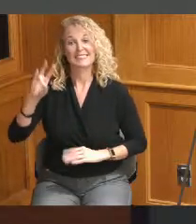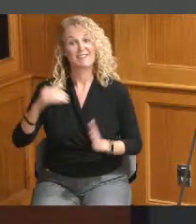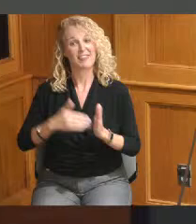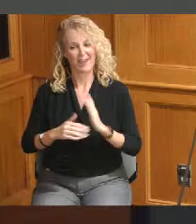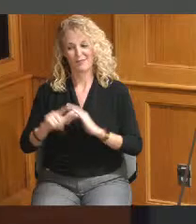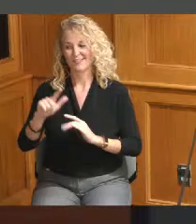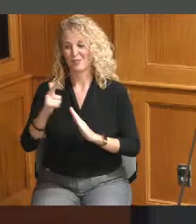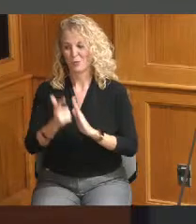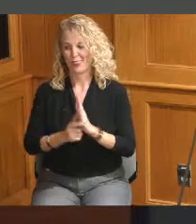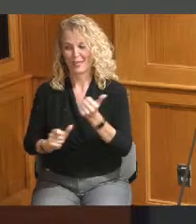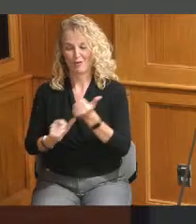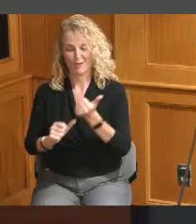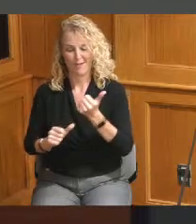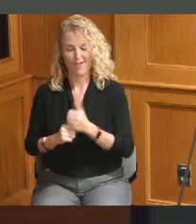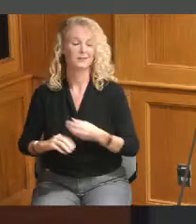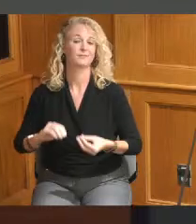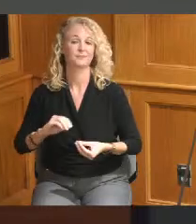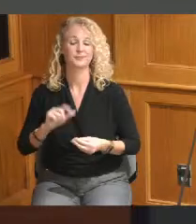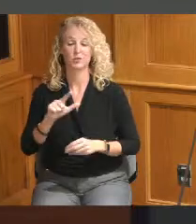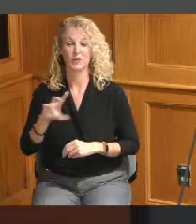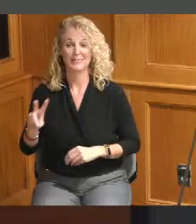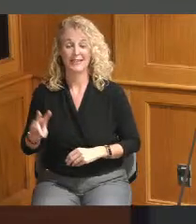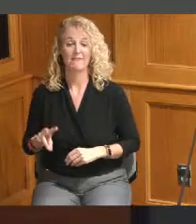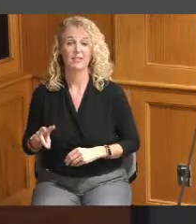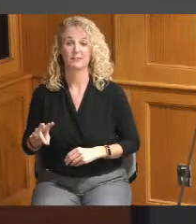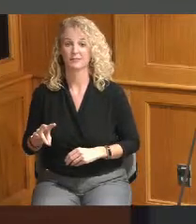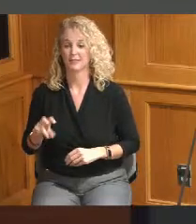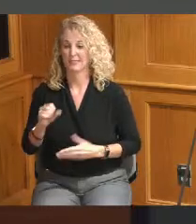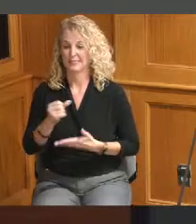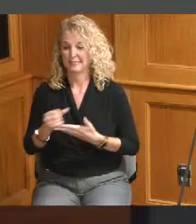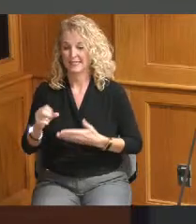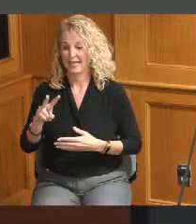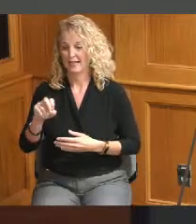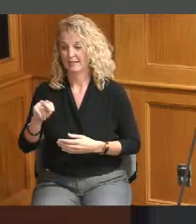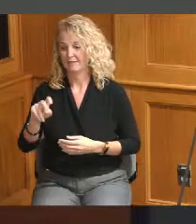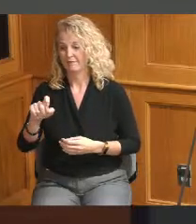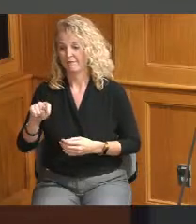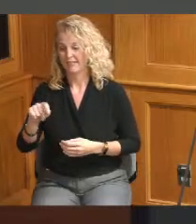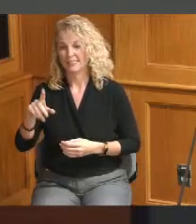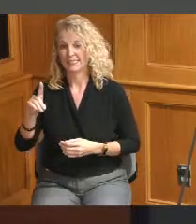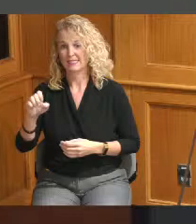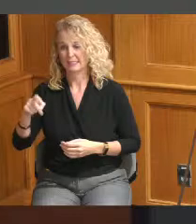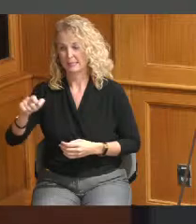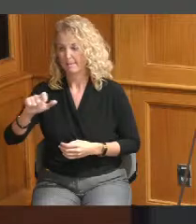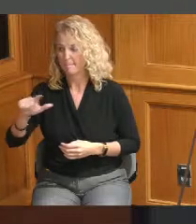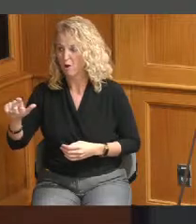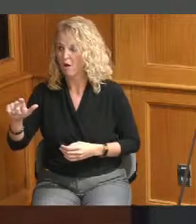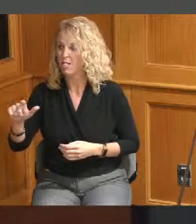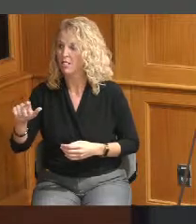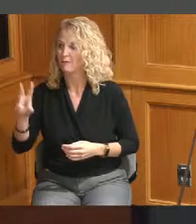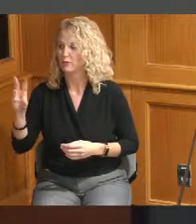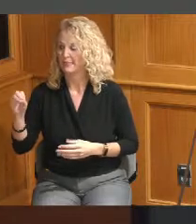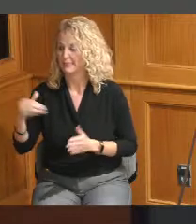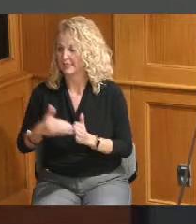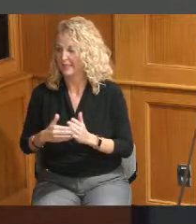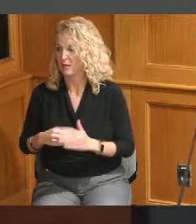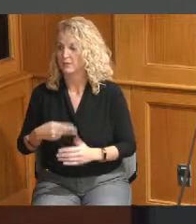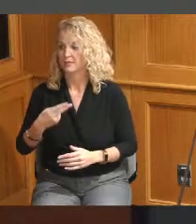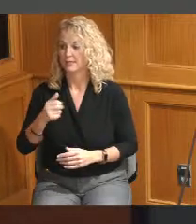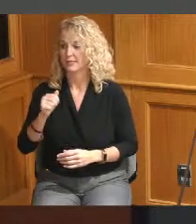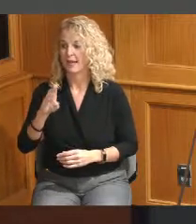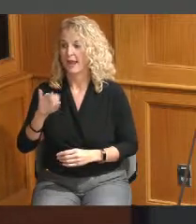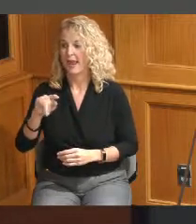Item 27 is $60,000 to St. Vincent de Paul. 28 is $50,000 to Habitat for Humanity of Greater